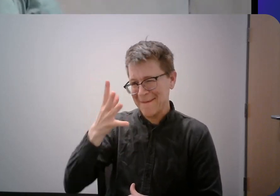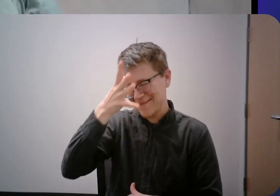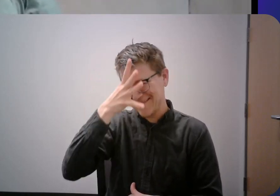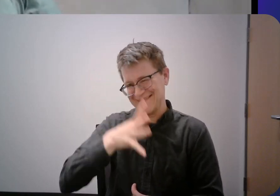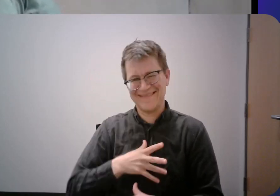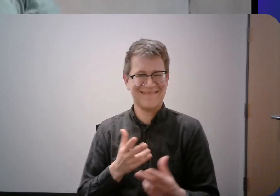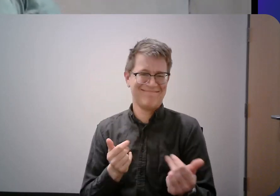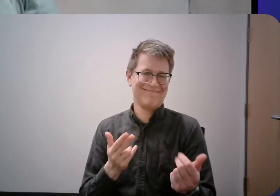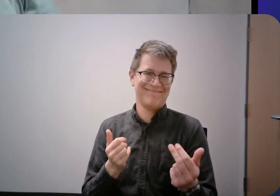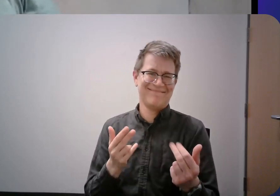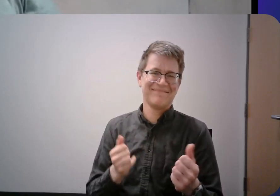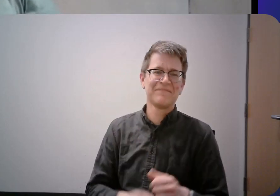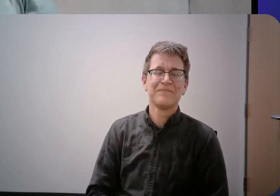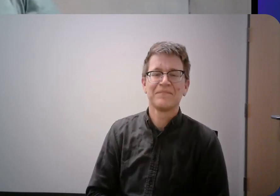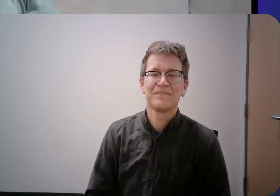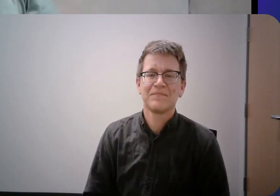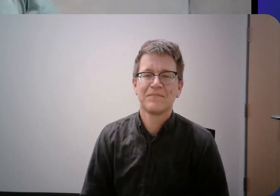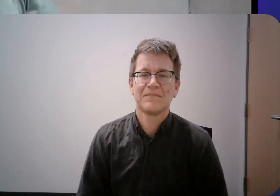Now, wait a minute.